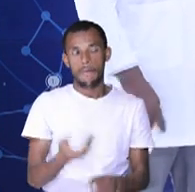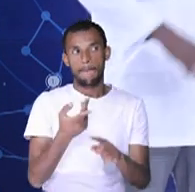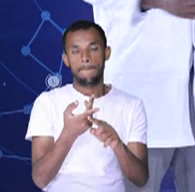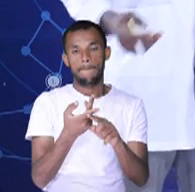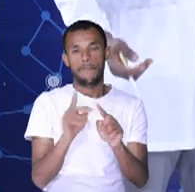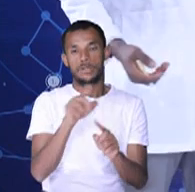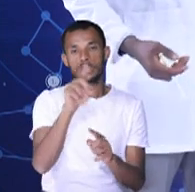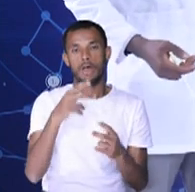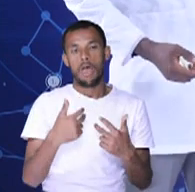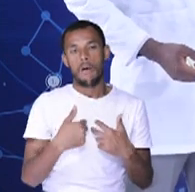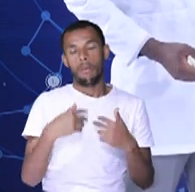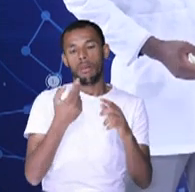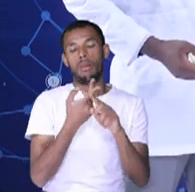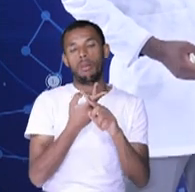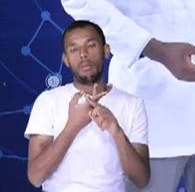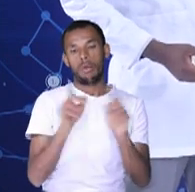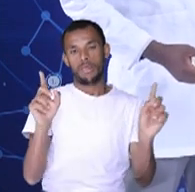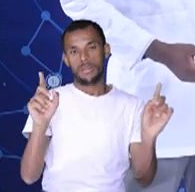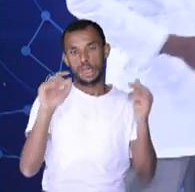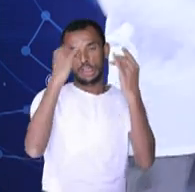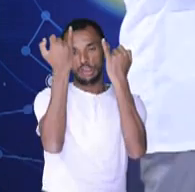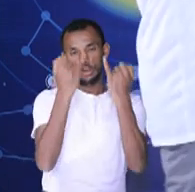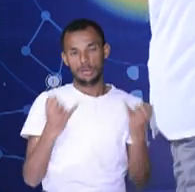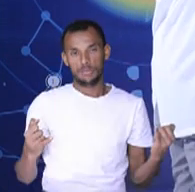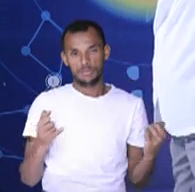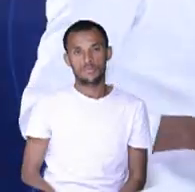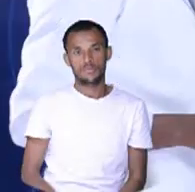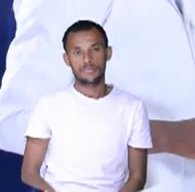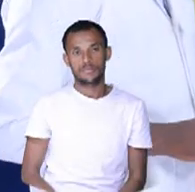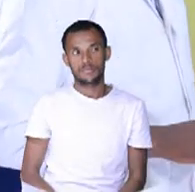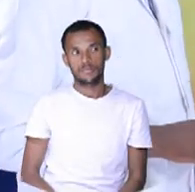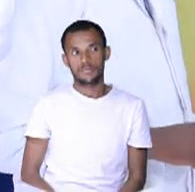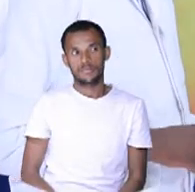But they have a different shape, as we can see from this figure.